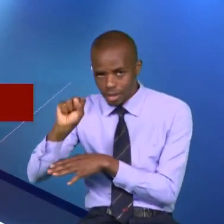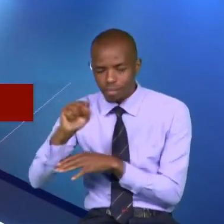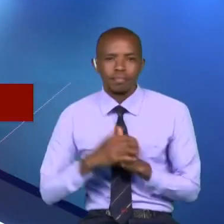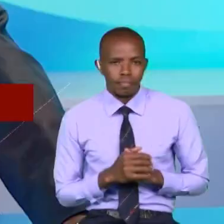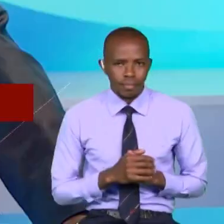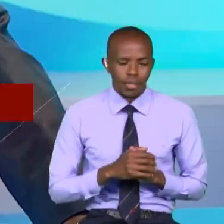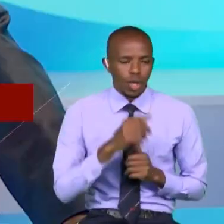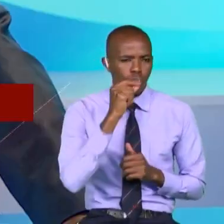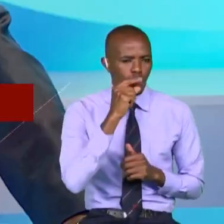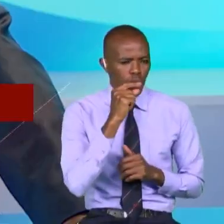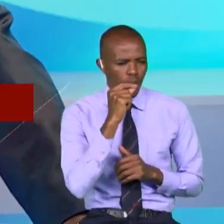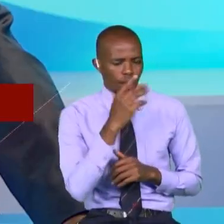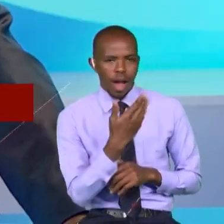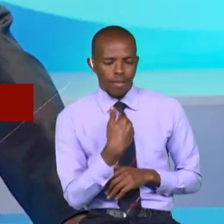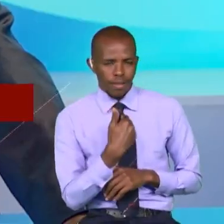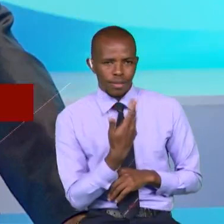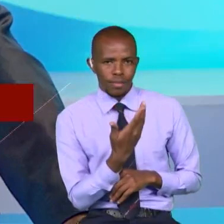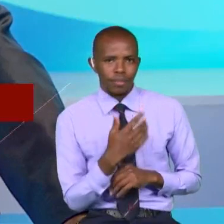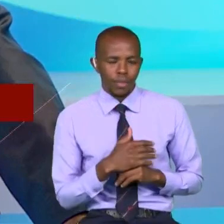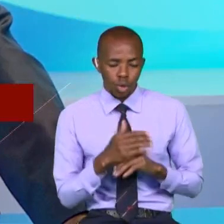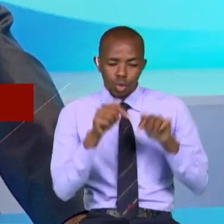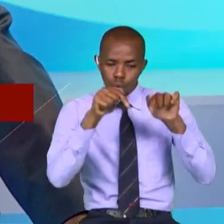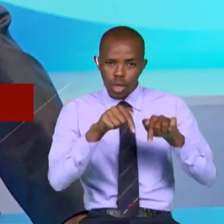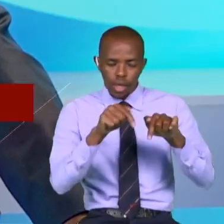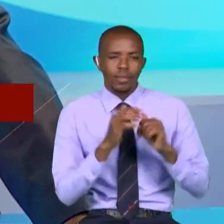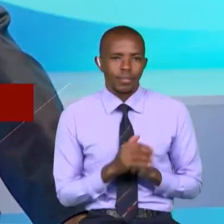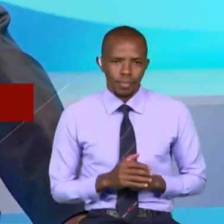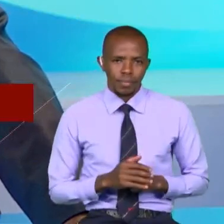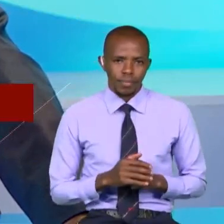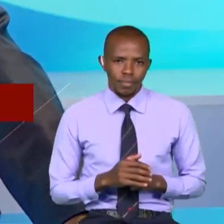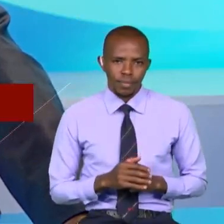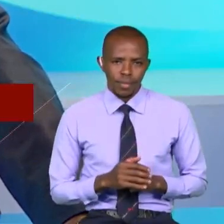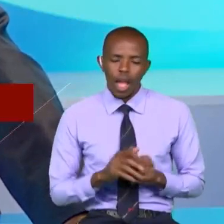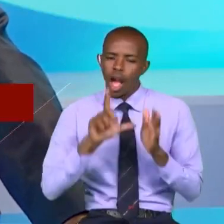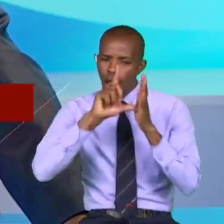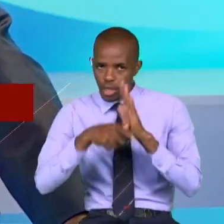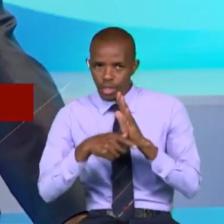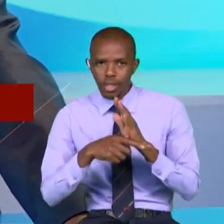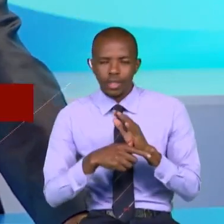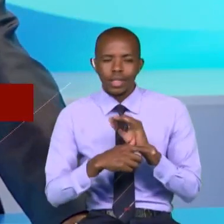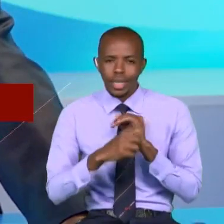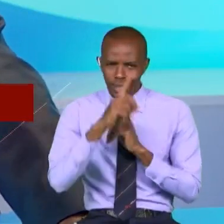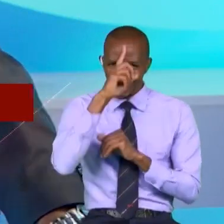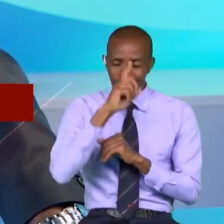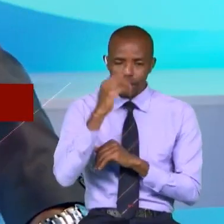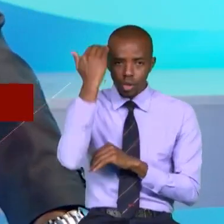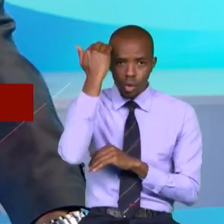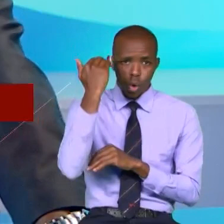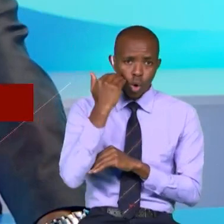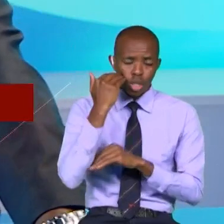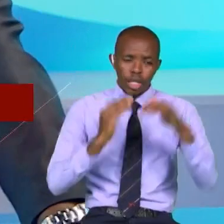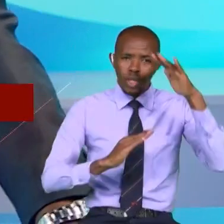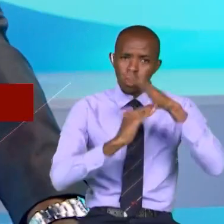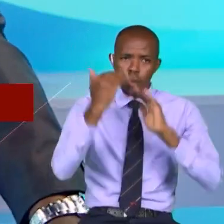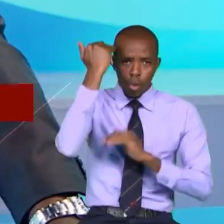There's a tweet I'm trying to get that you had said earlier today. Yes. I'll get it. Okay. In a serious court, Supreme Court,